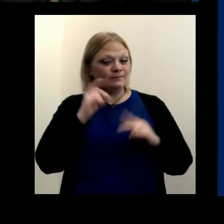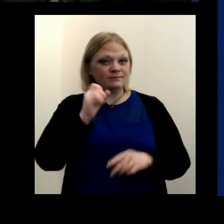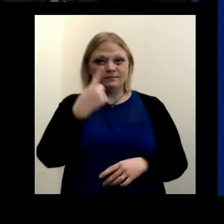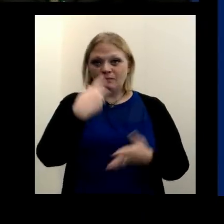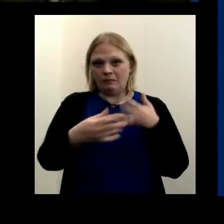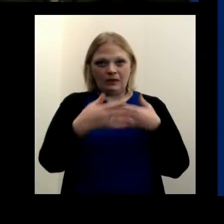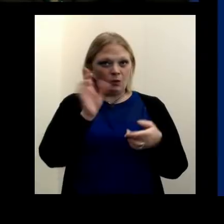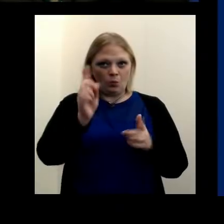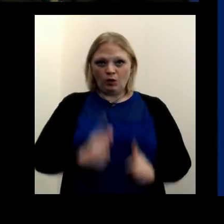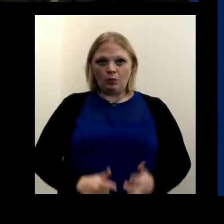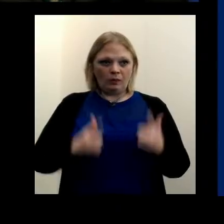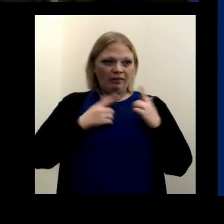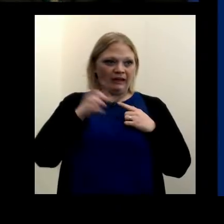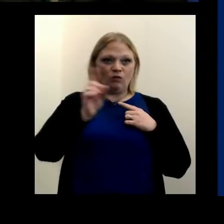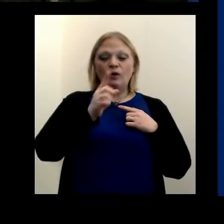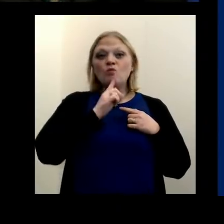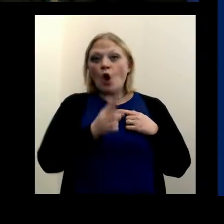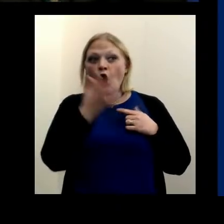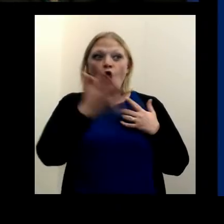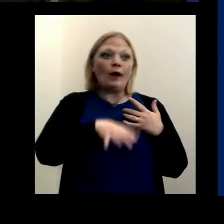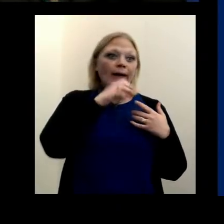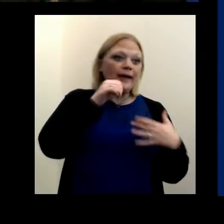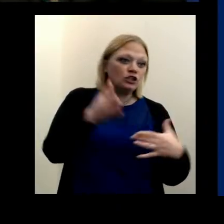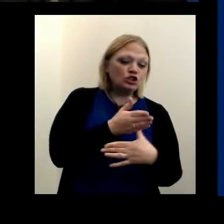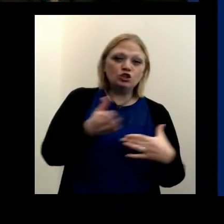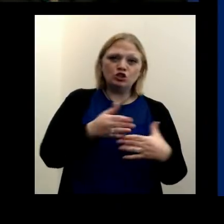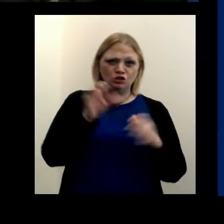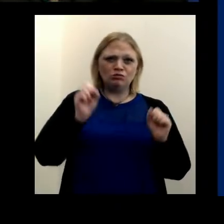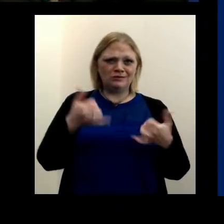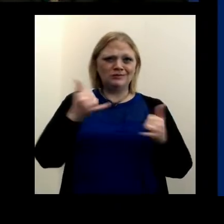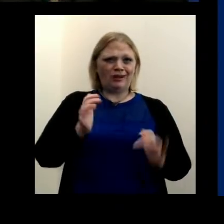you live, where you are, your age range, you can catch it.